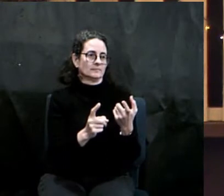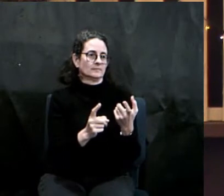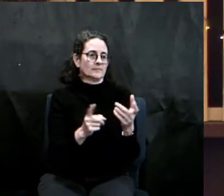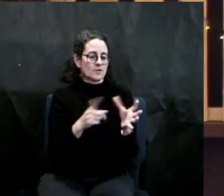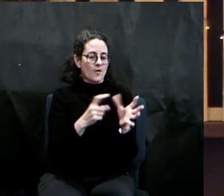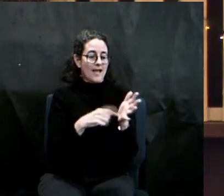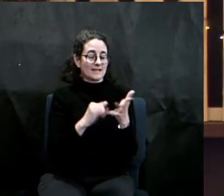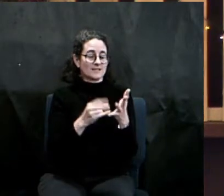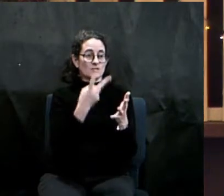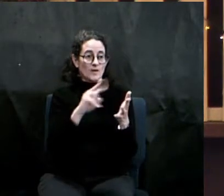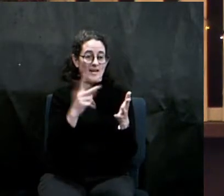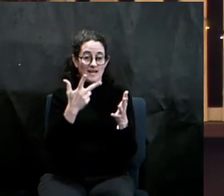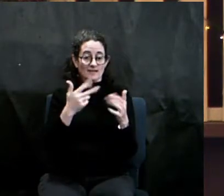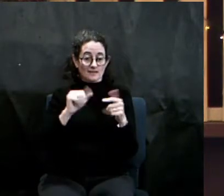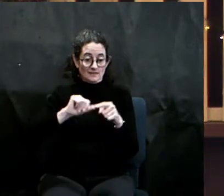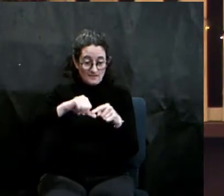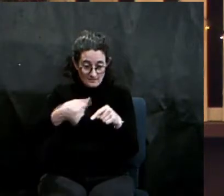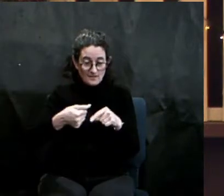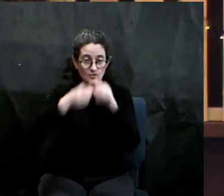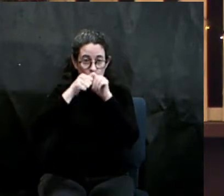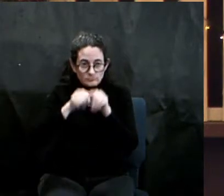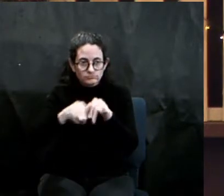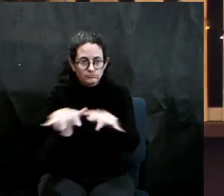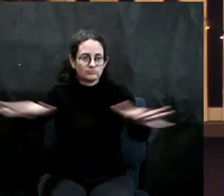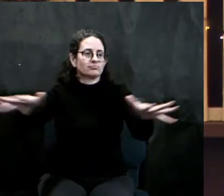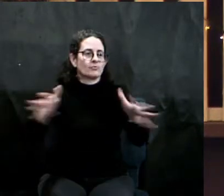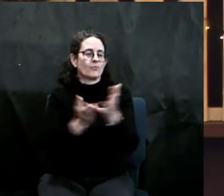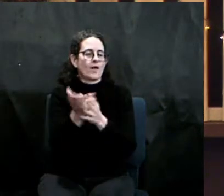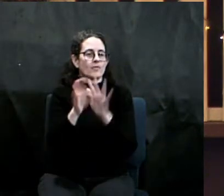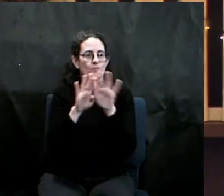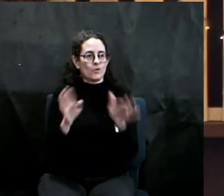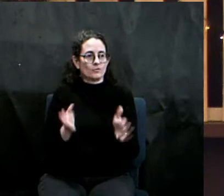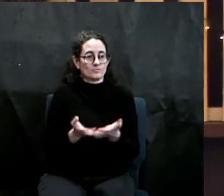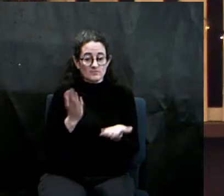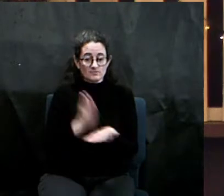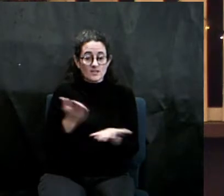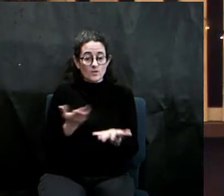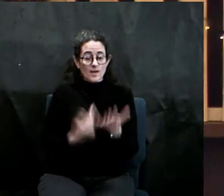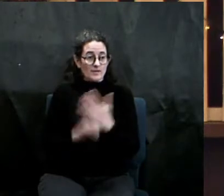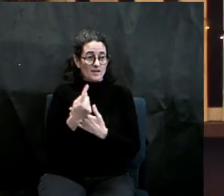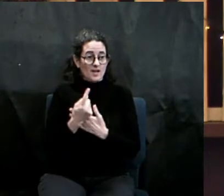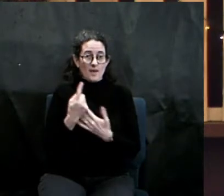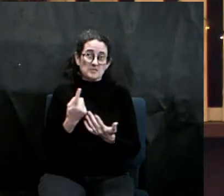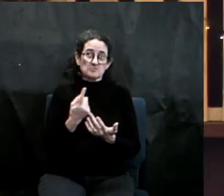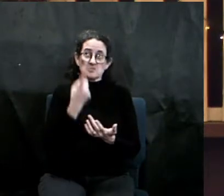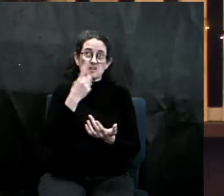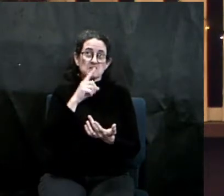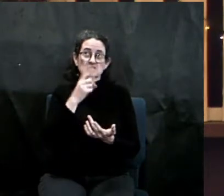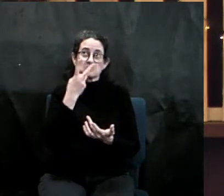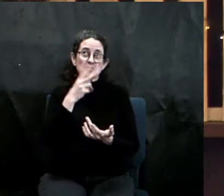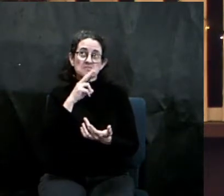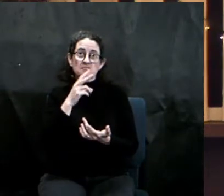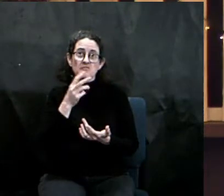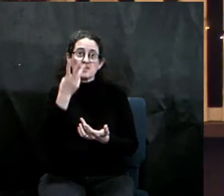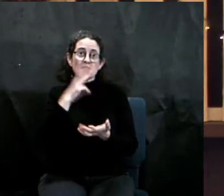course, is exactly what happened. Within a few centuries of this, Christianity had become